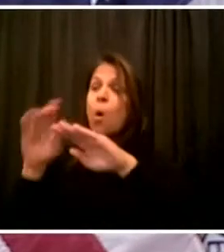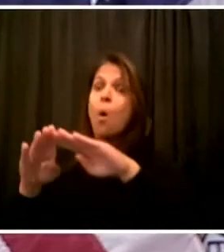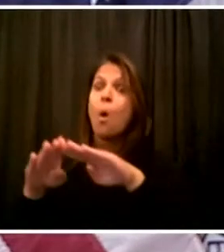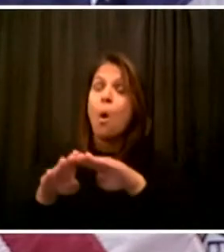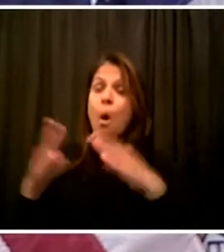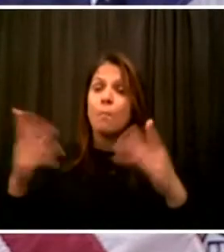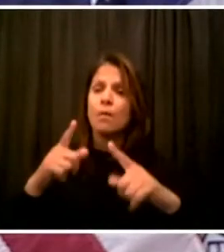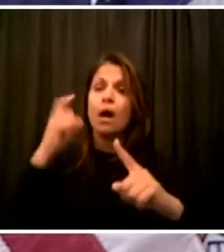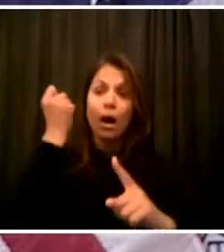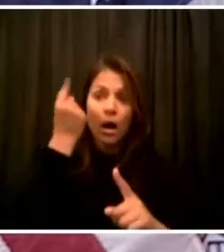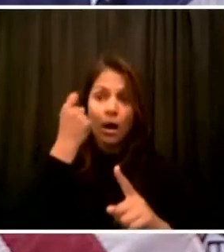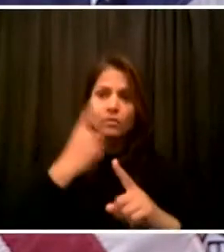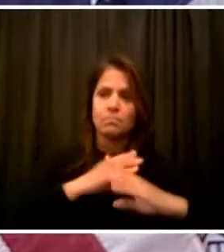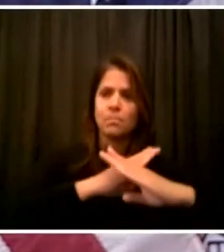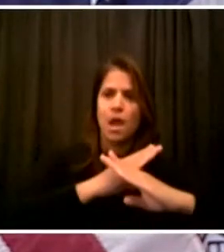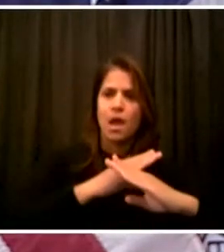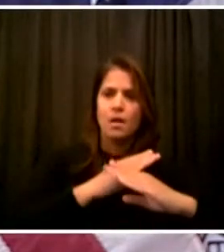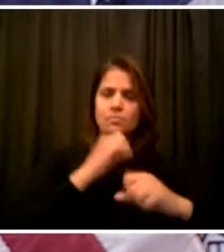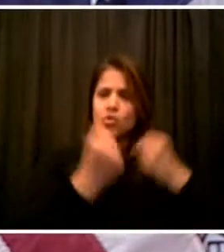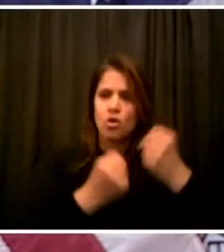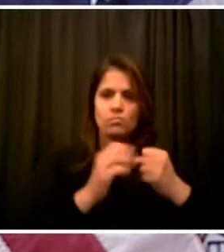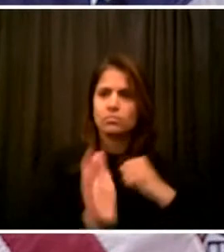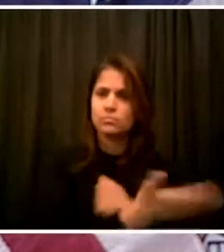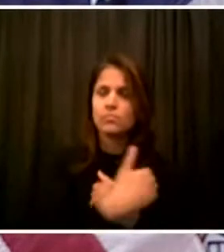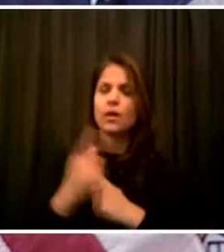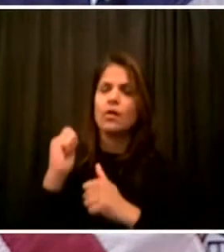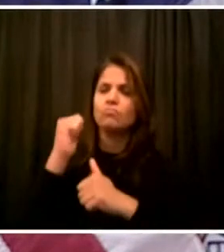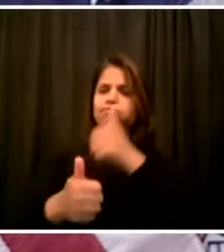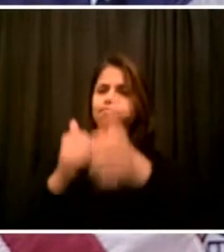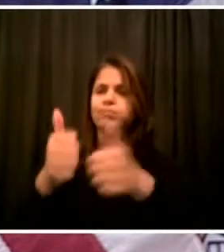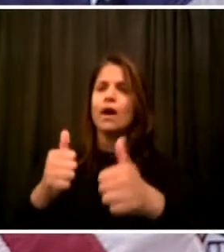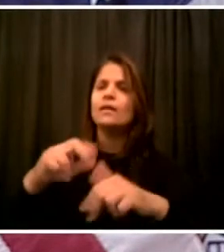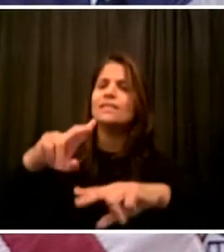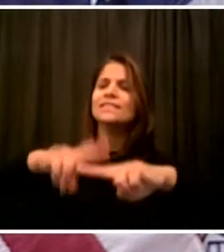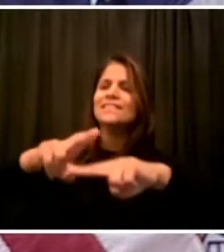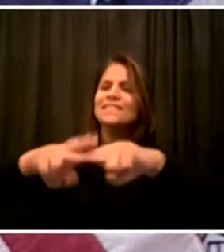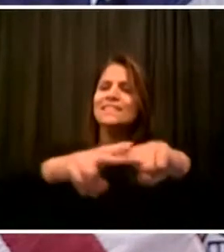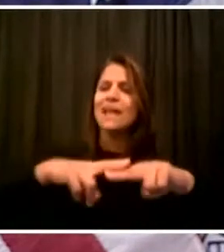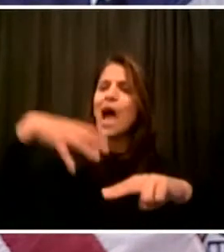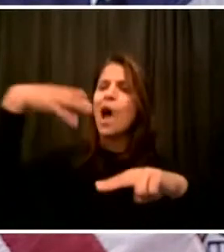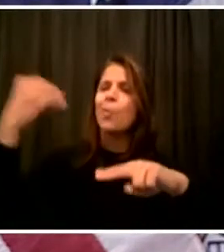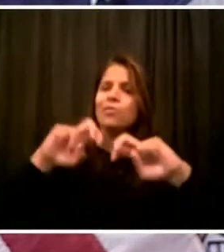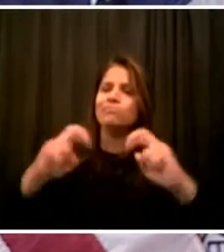for them, so they're wondering, when can we open and expand beyond delivery and takeout?